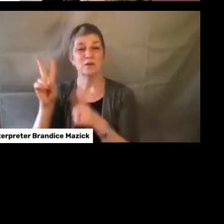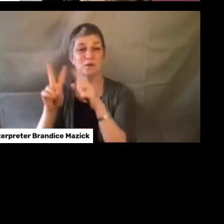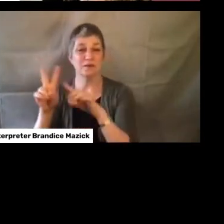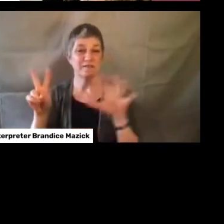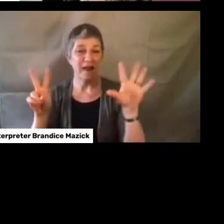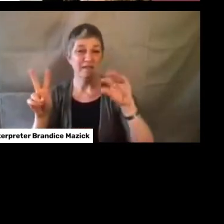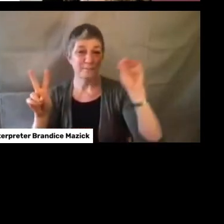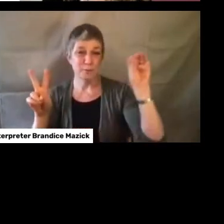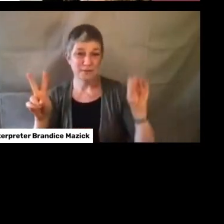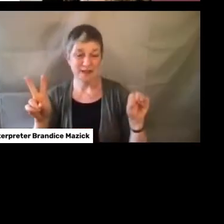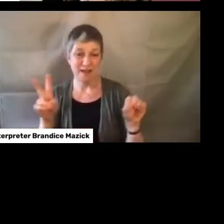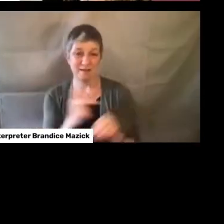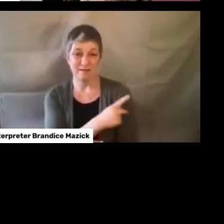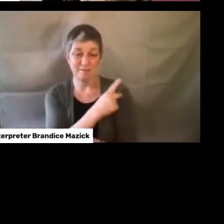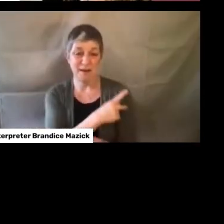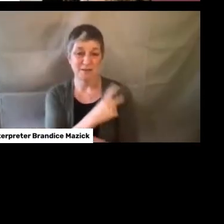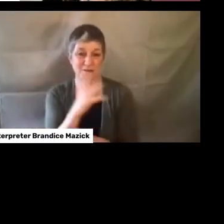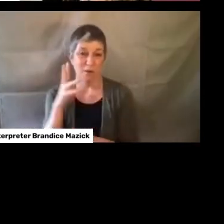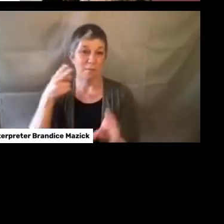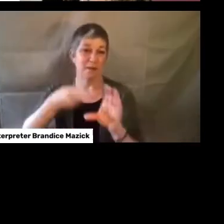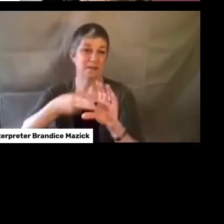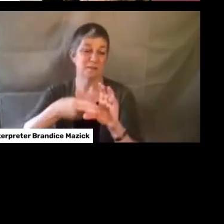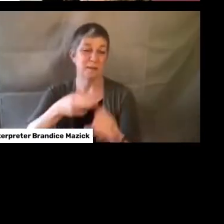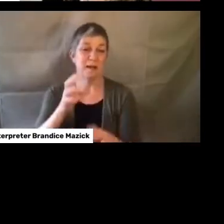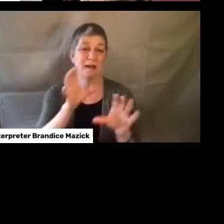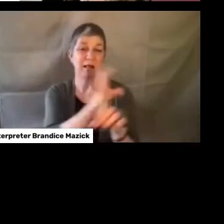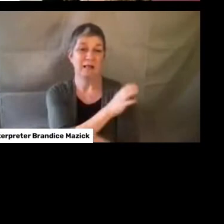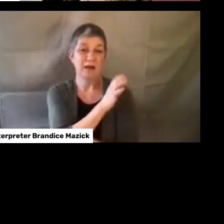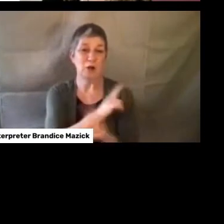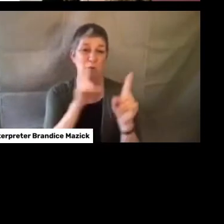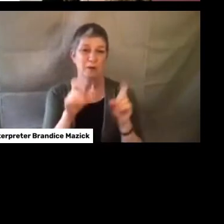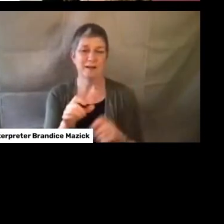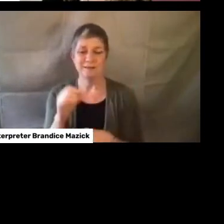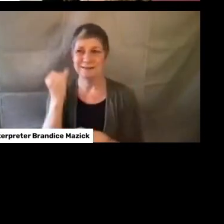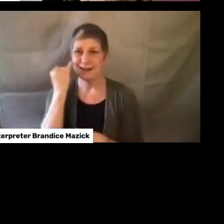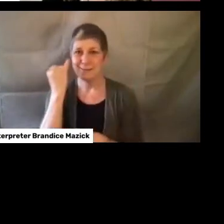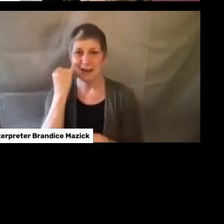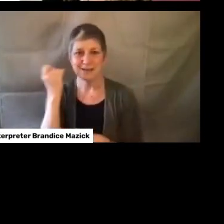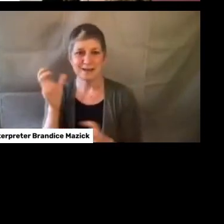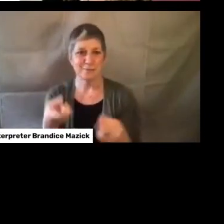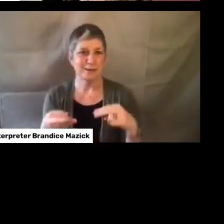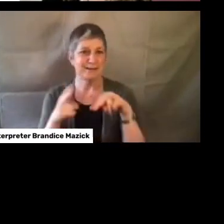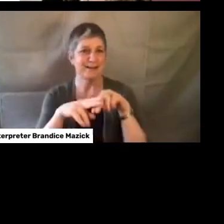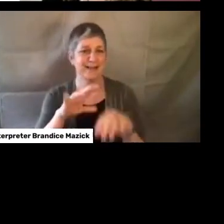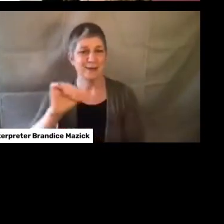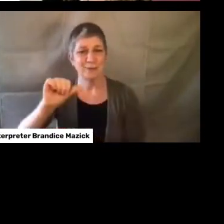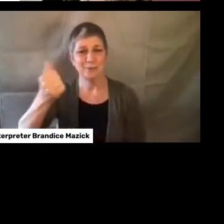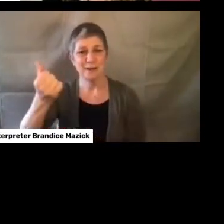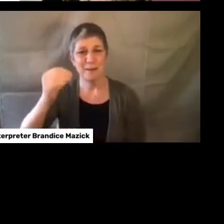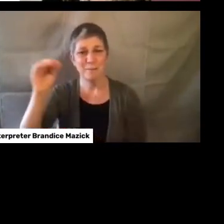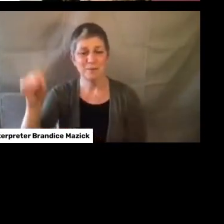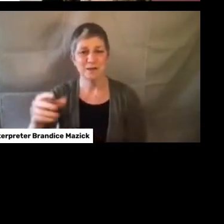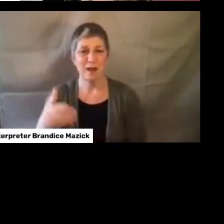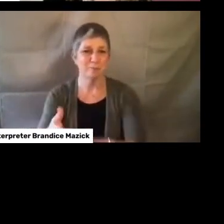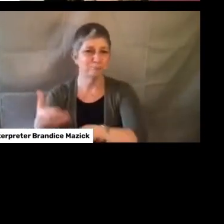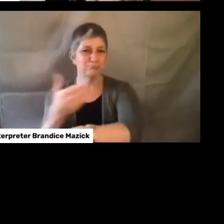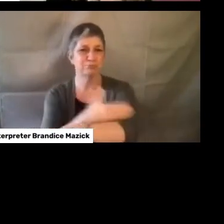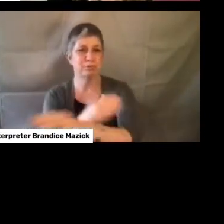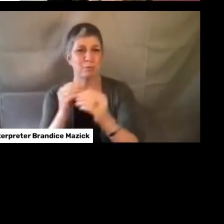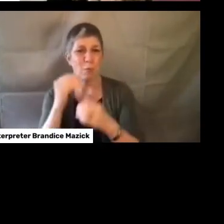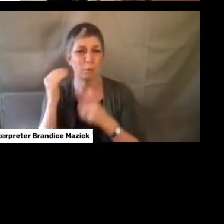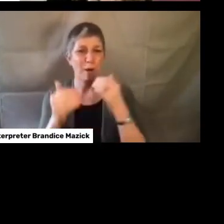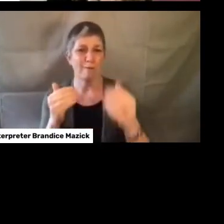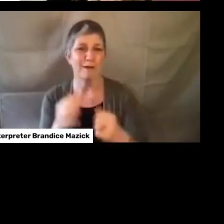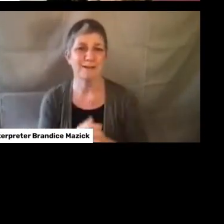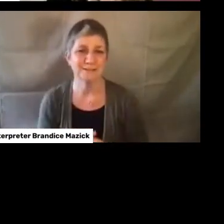patients participate in clinical trials. Imagine if that was 10%, how much progress we would have made. Not to mention